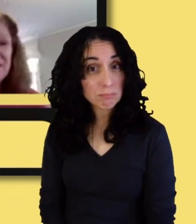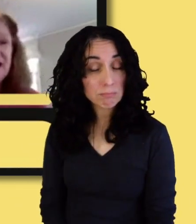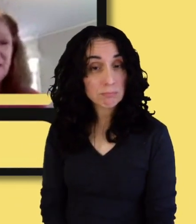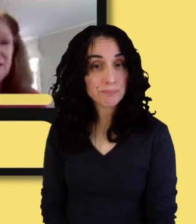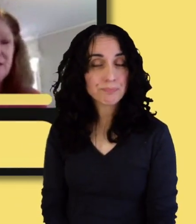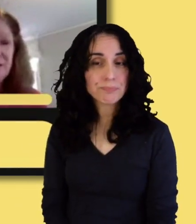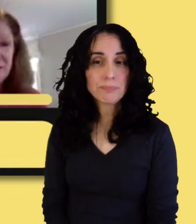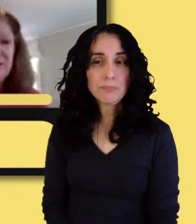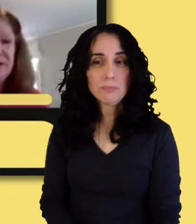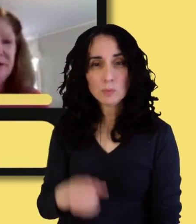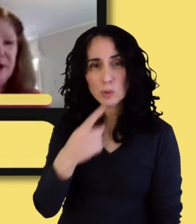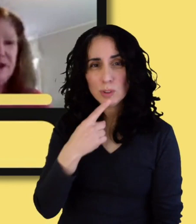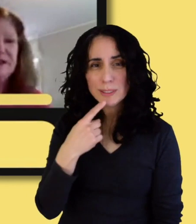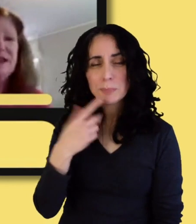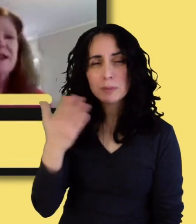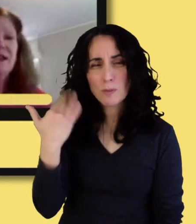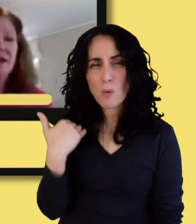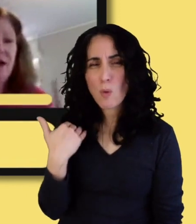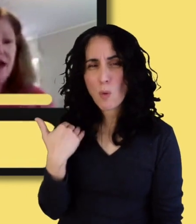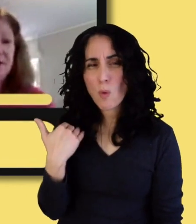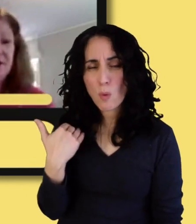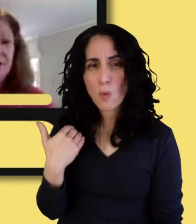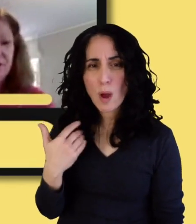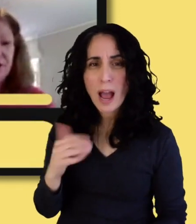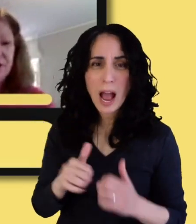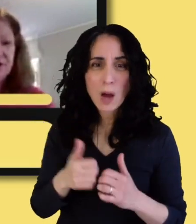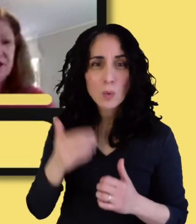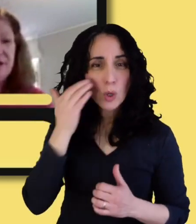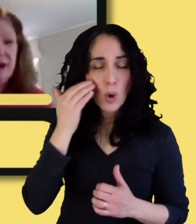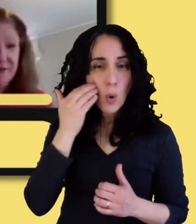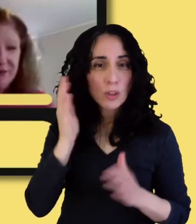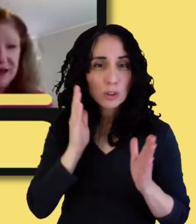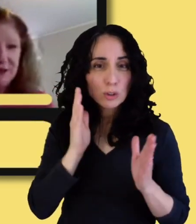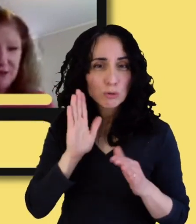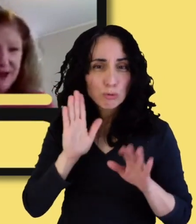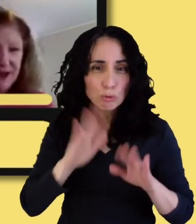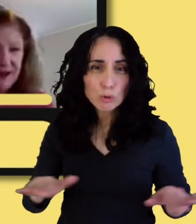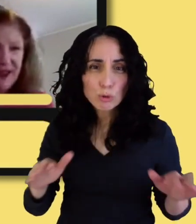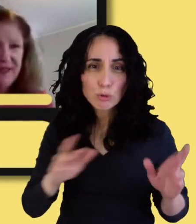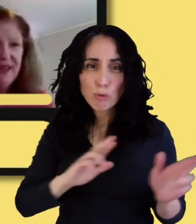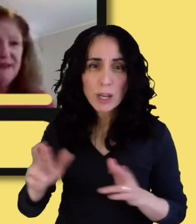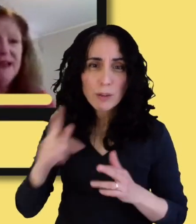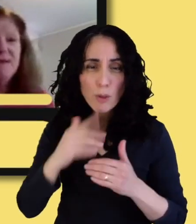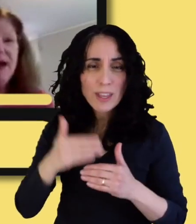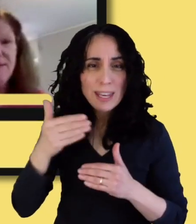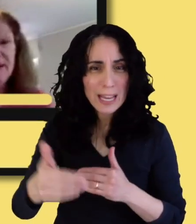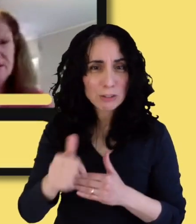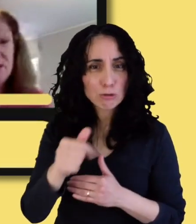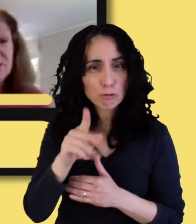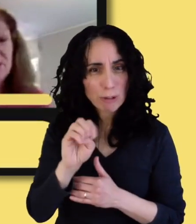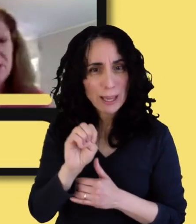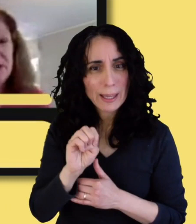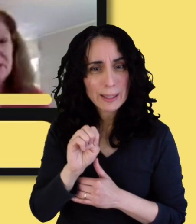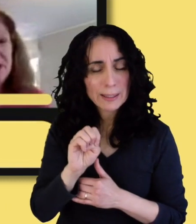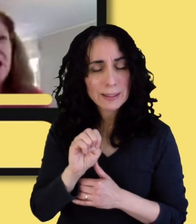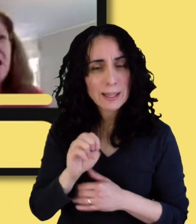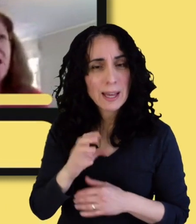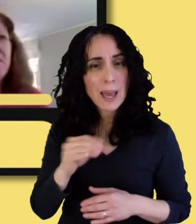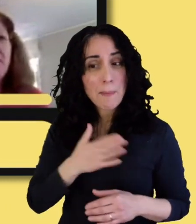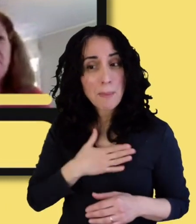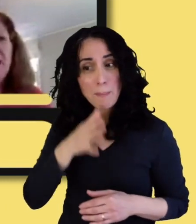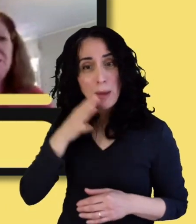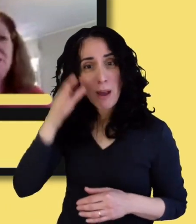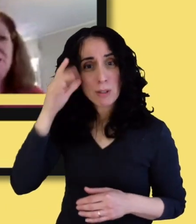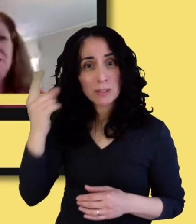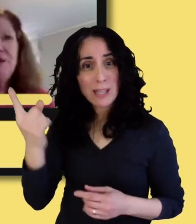was something that you alluded to earlier was, how do we know our children are going to be ready for the next grade? And then my parents were also curious,